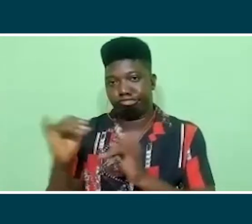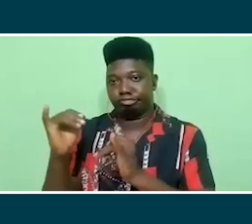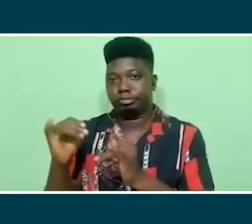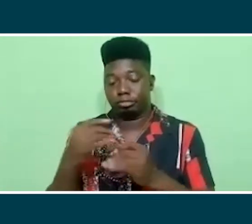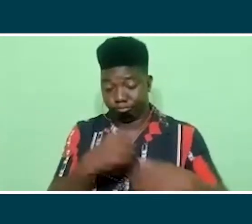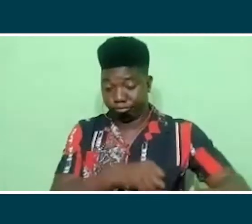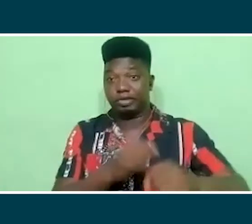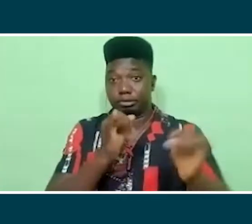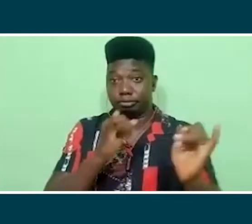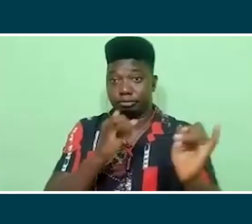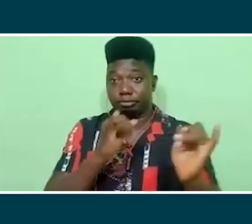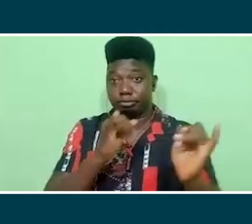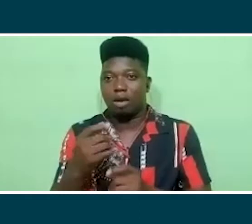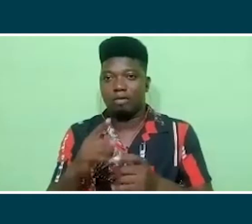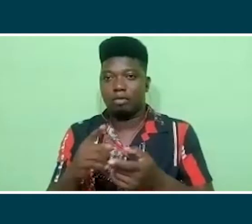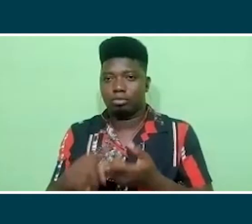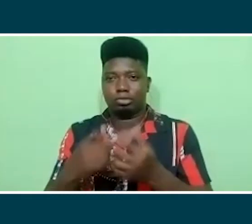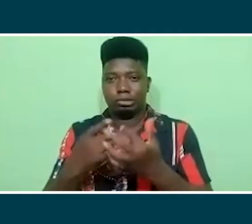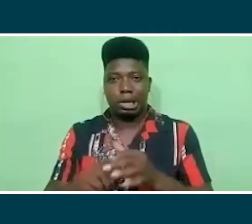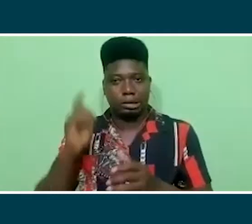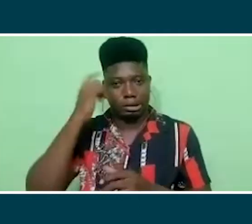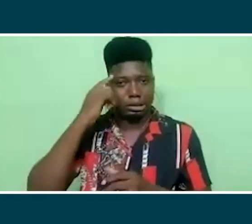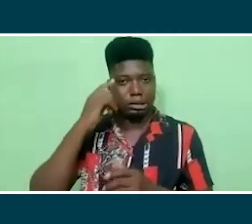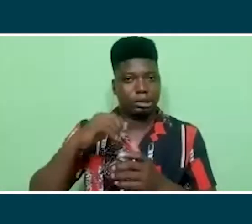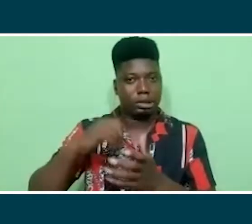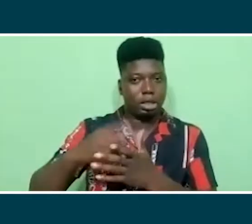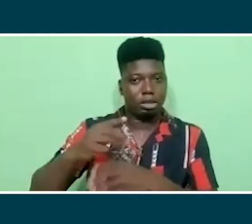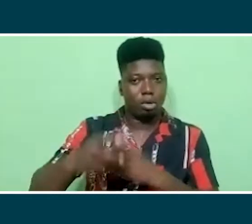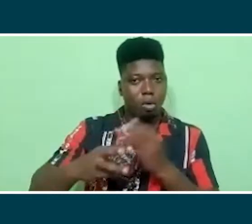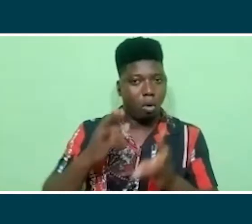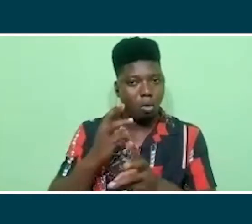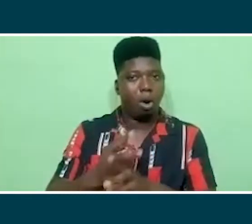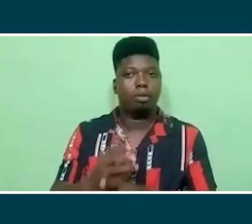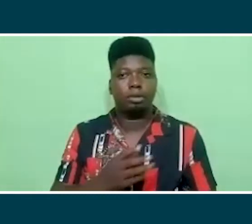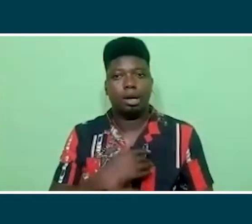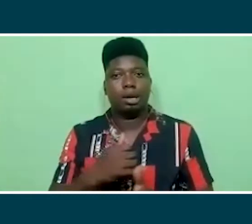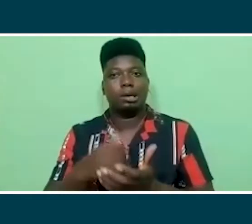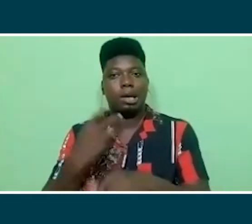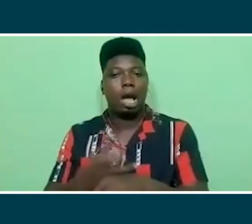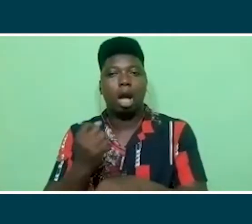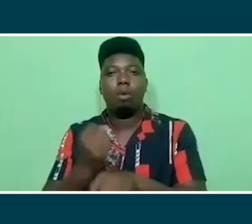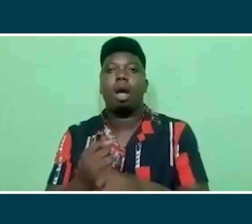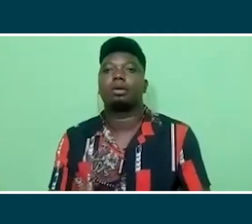that they move through the world, and it's hard work?